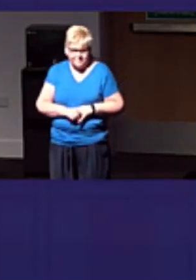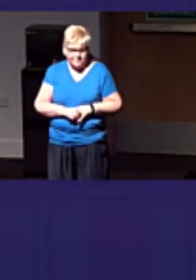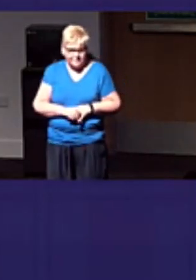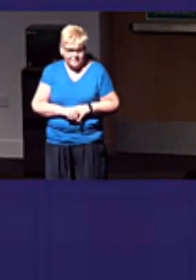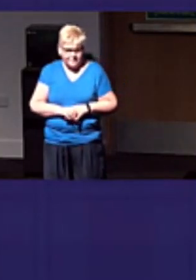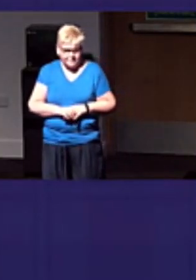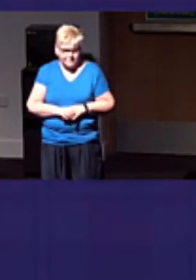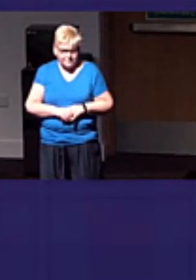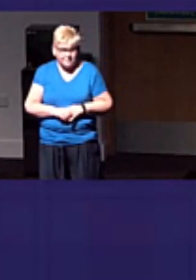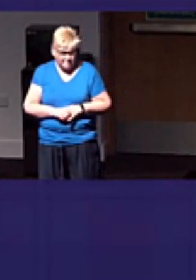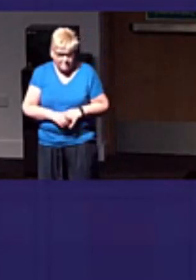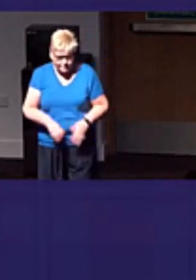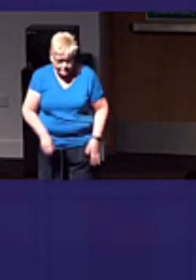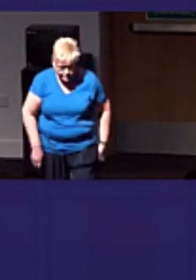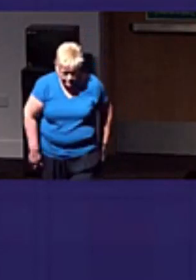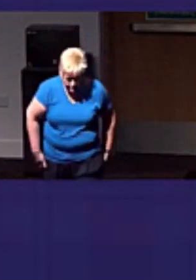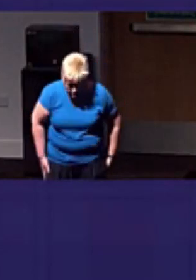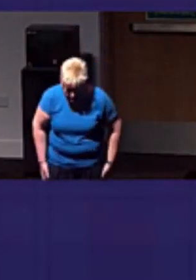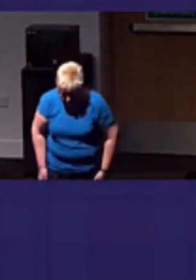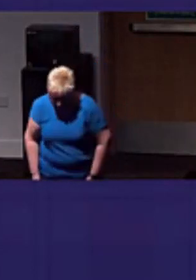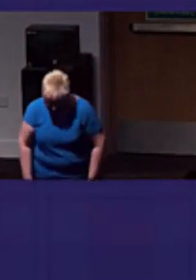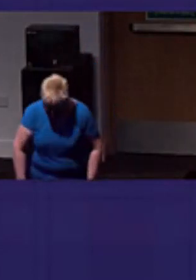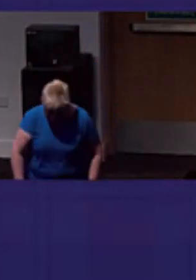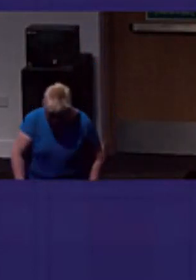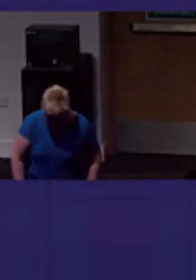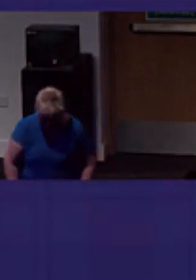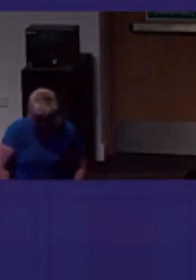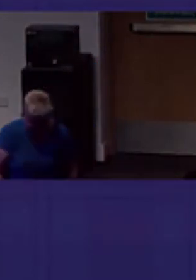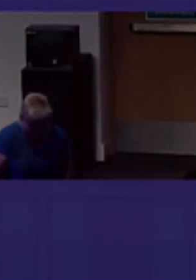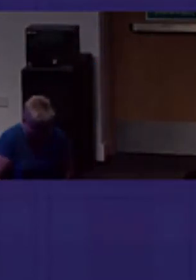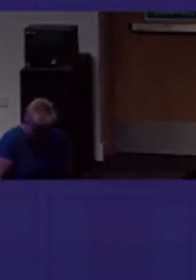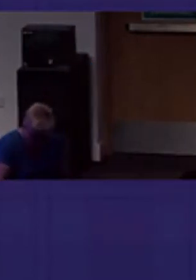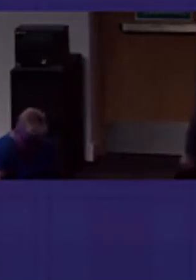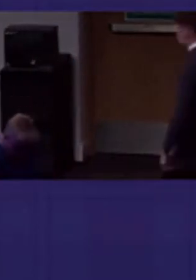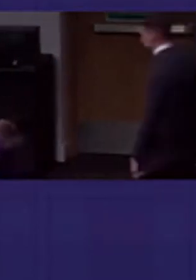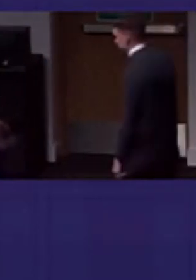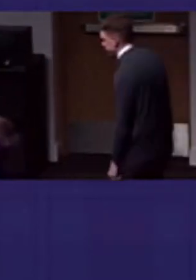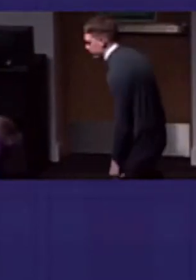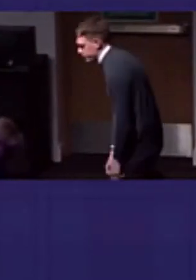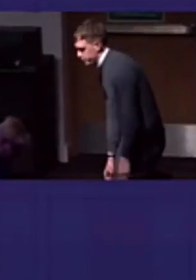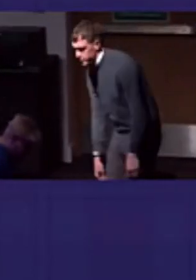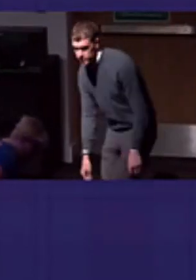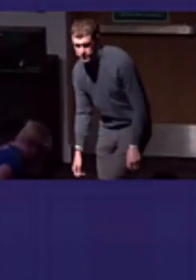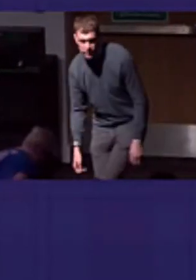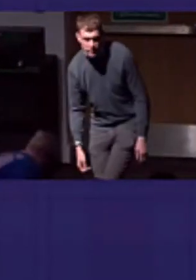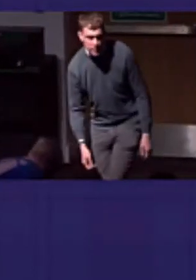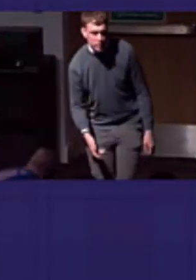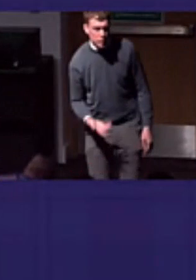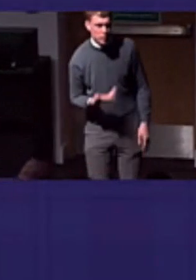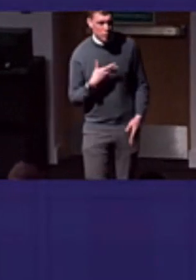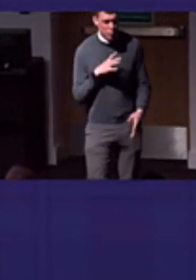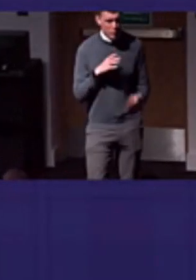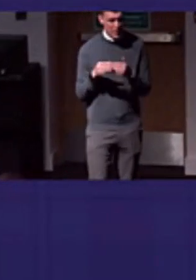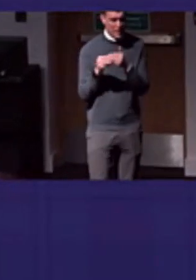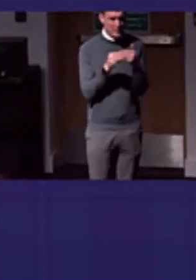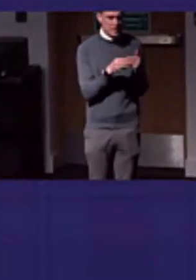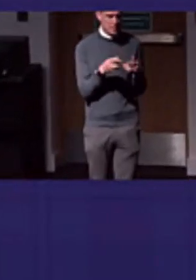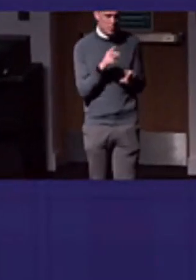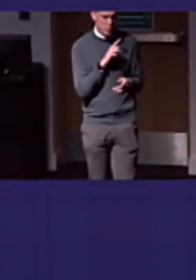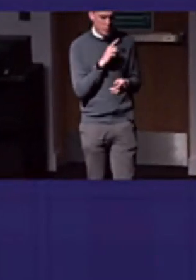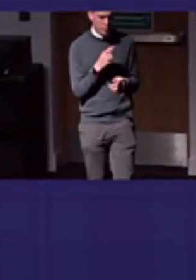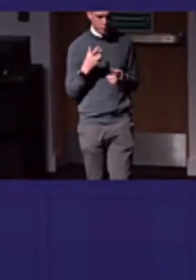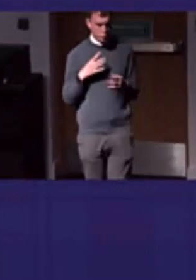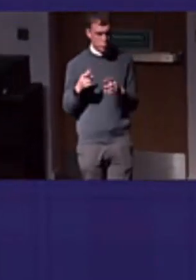So, I want to talk to you about 5 things. Why is it important for leaders like you to talk about this at work?